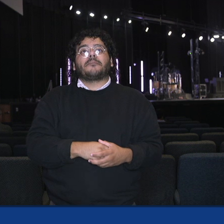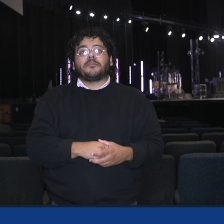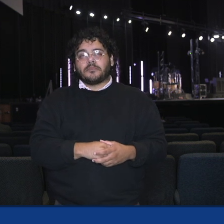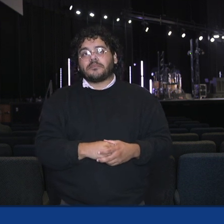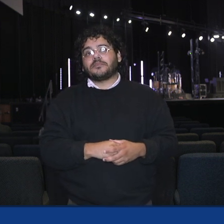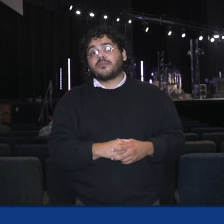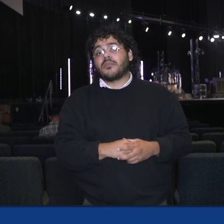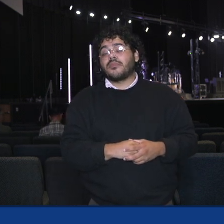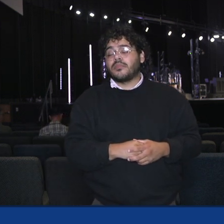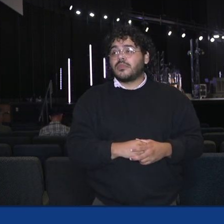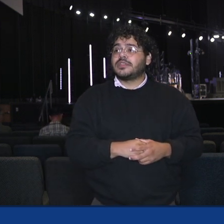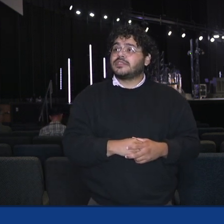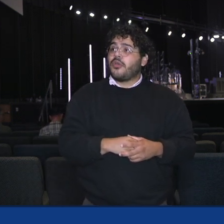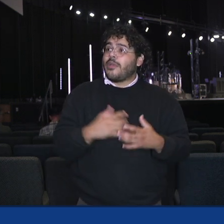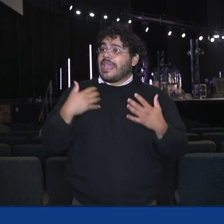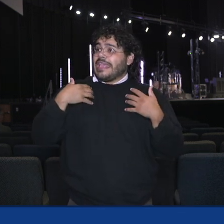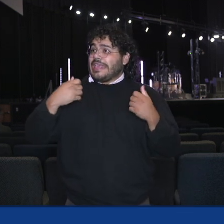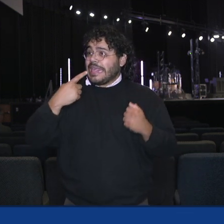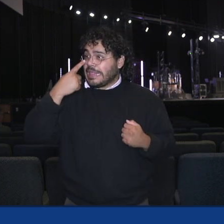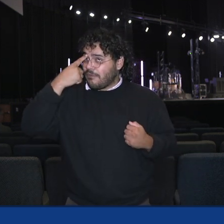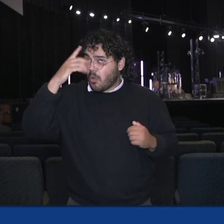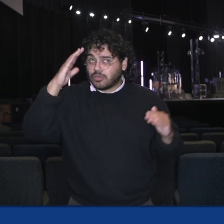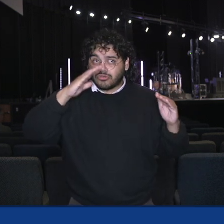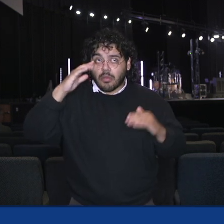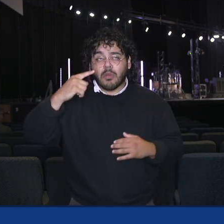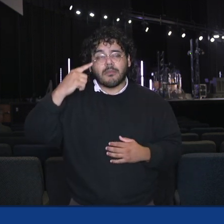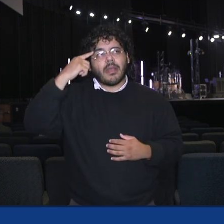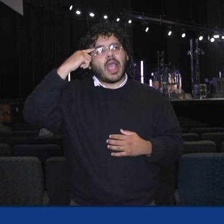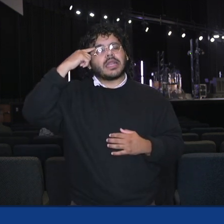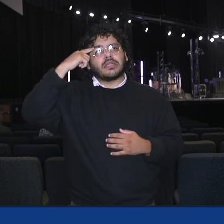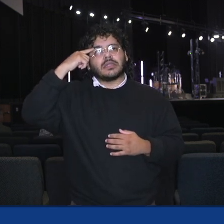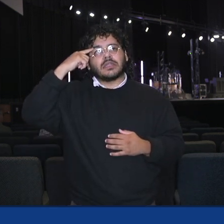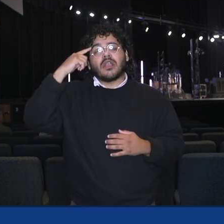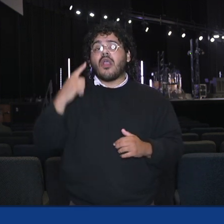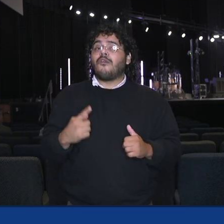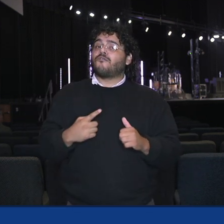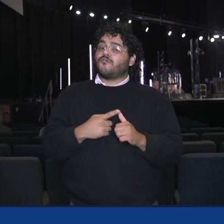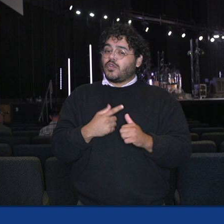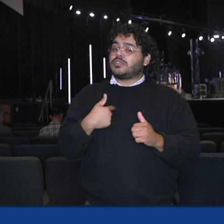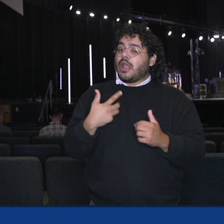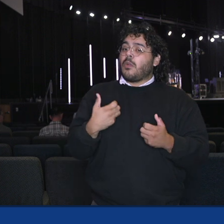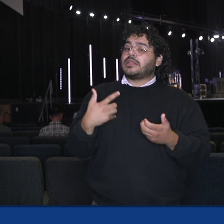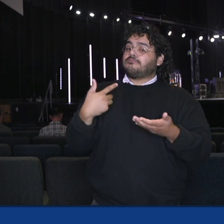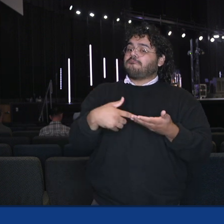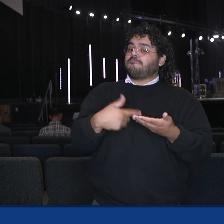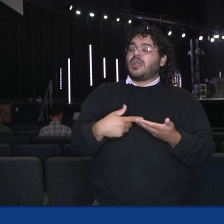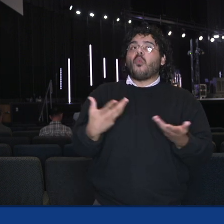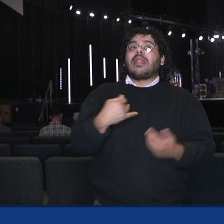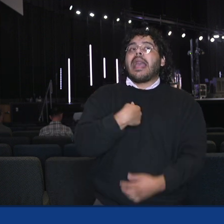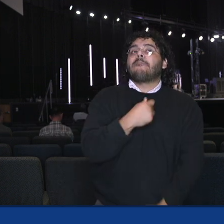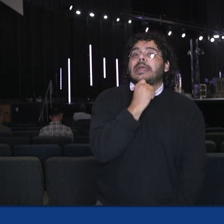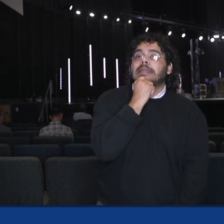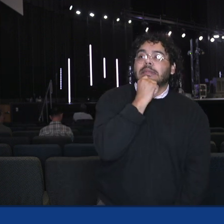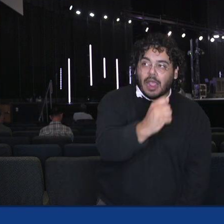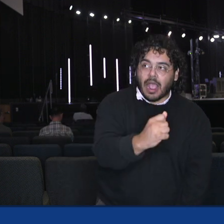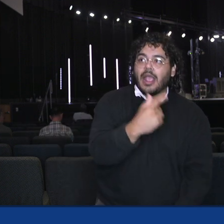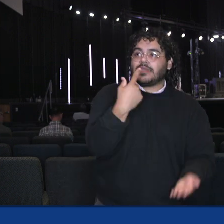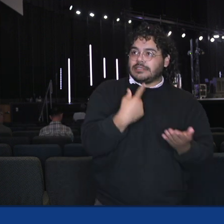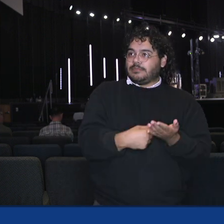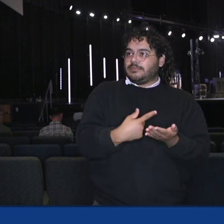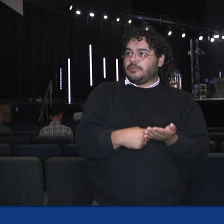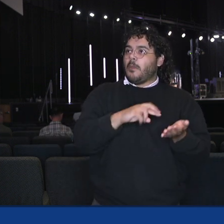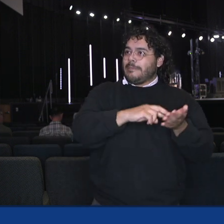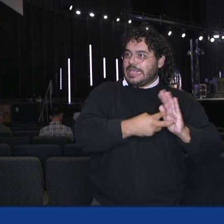All right, so healing for a troubled mind. What I first want to do is talk about what I'm not talking about when I talk about a troubled